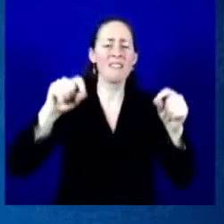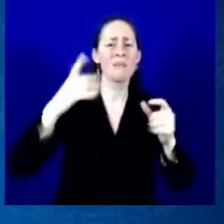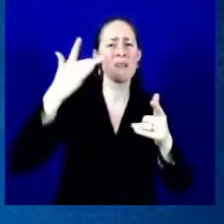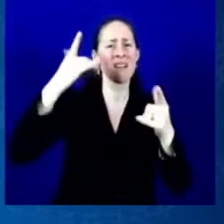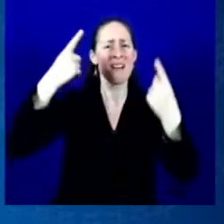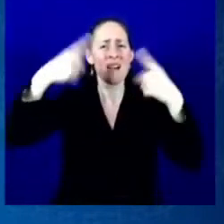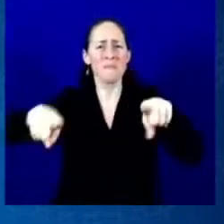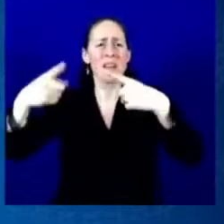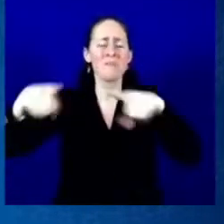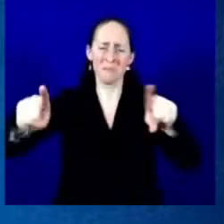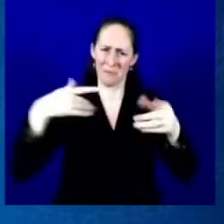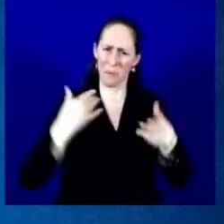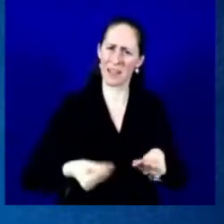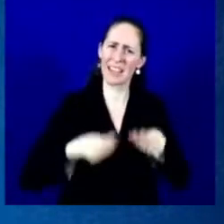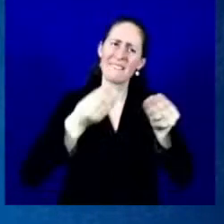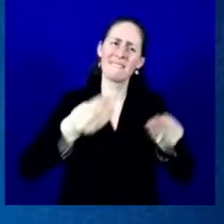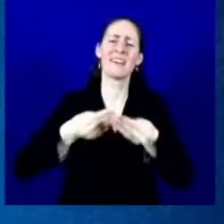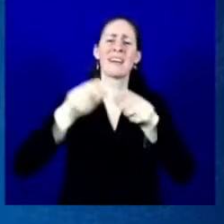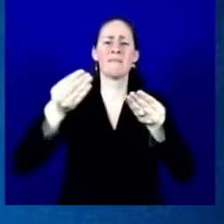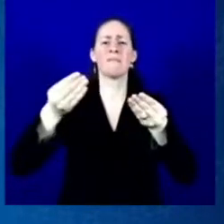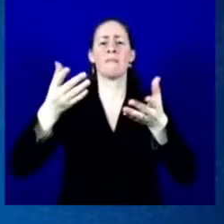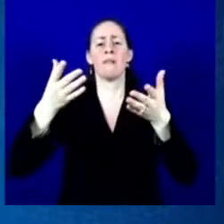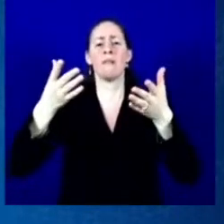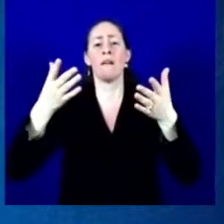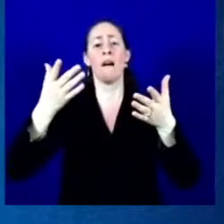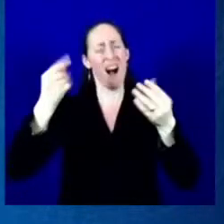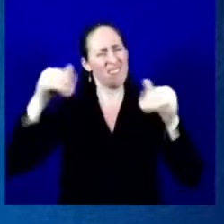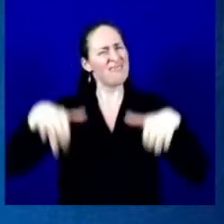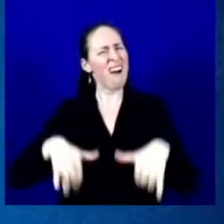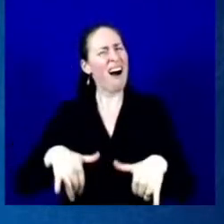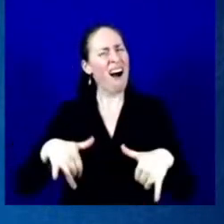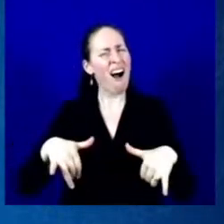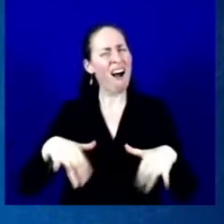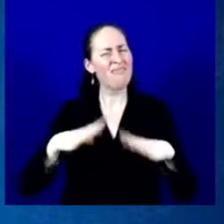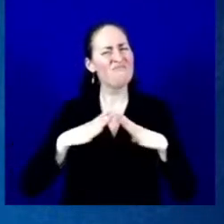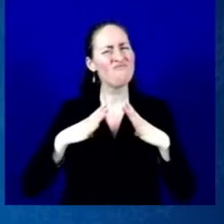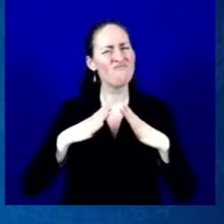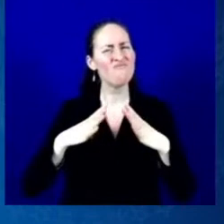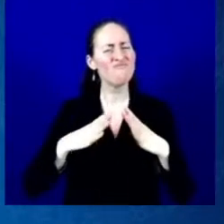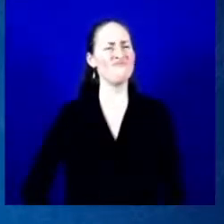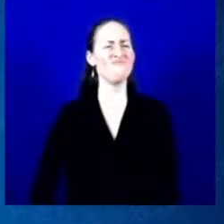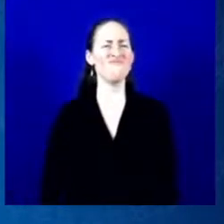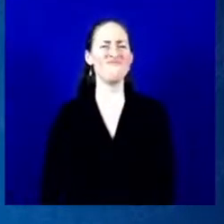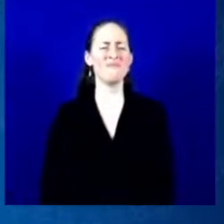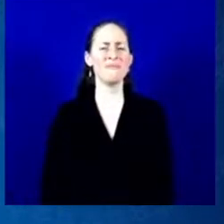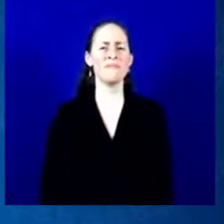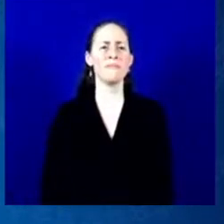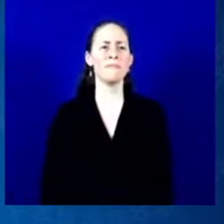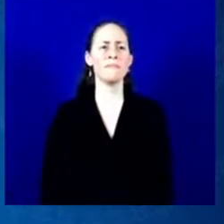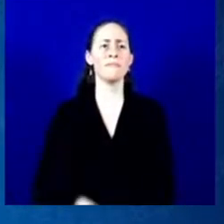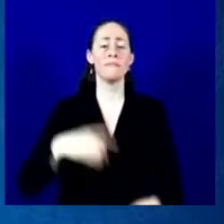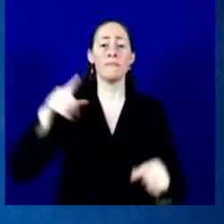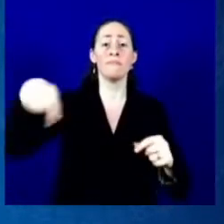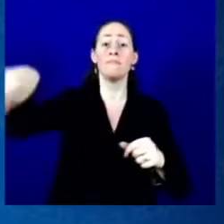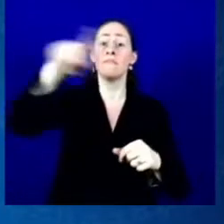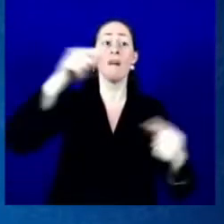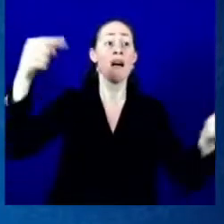as well as a pathway to citizenship for foreign workers who put food on our tables. Look,